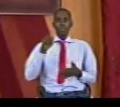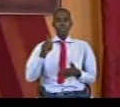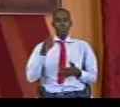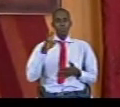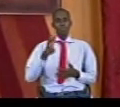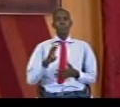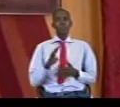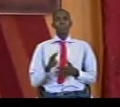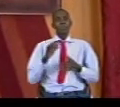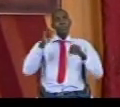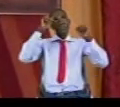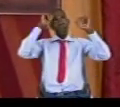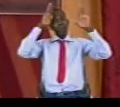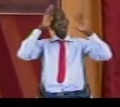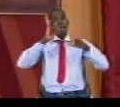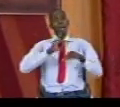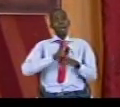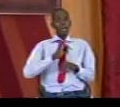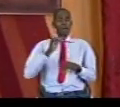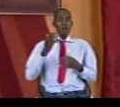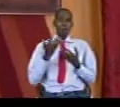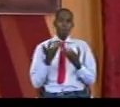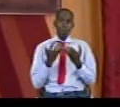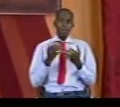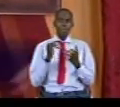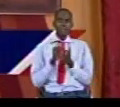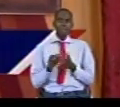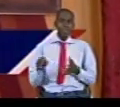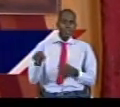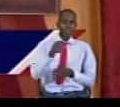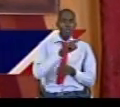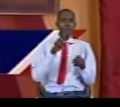will that they also whom thou